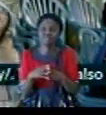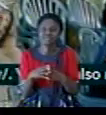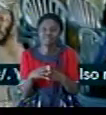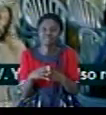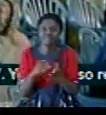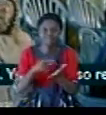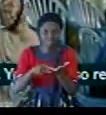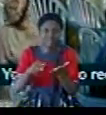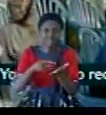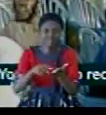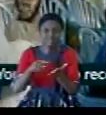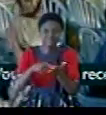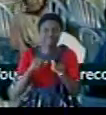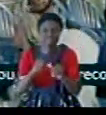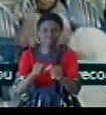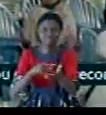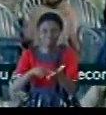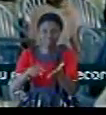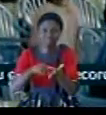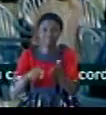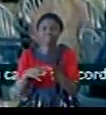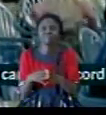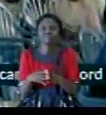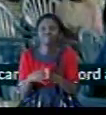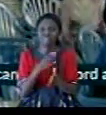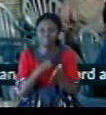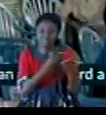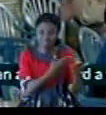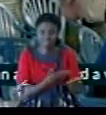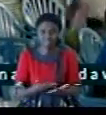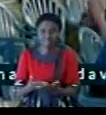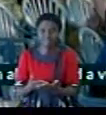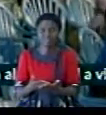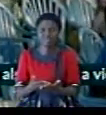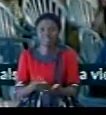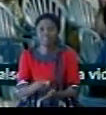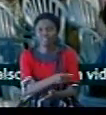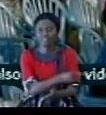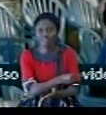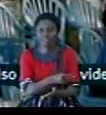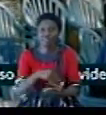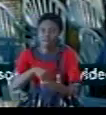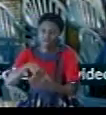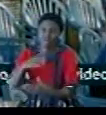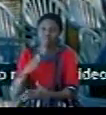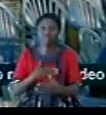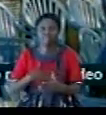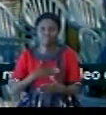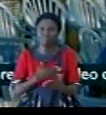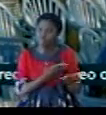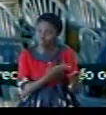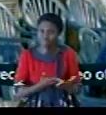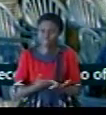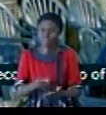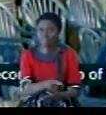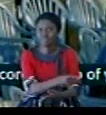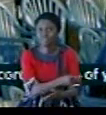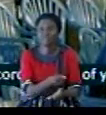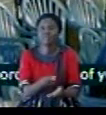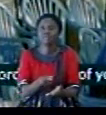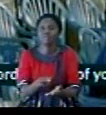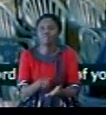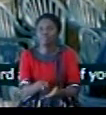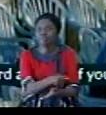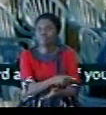Check it. Check your own. And bring them out, please. Bring them out, please. Give a shout